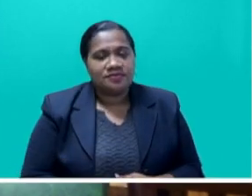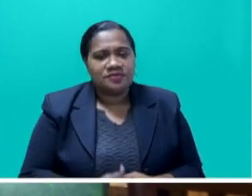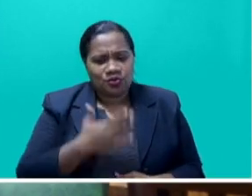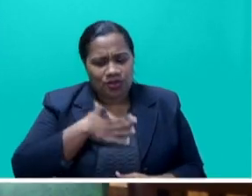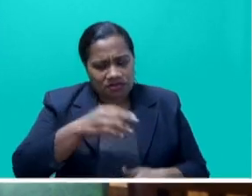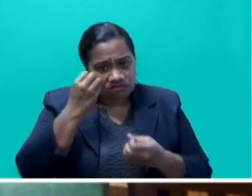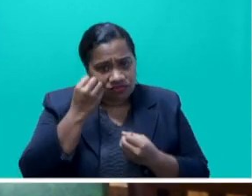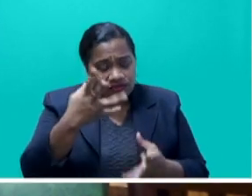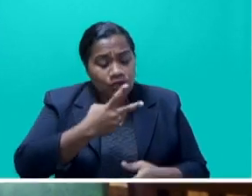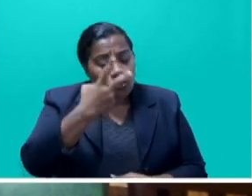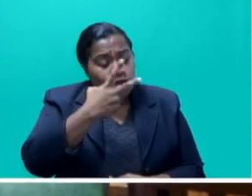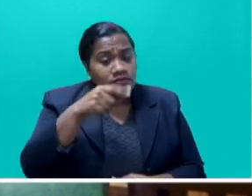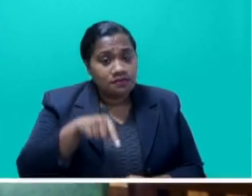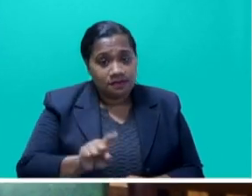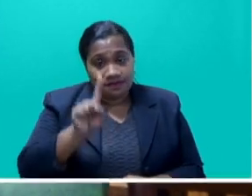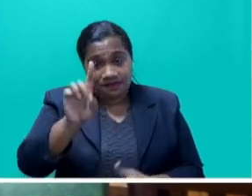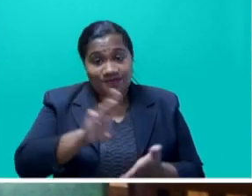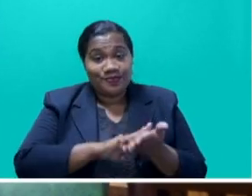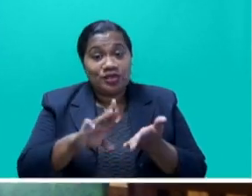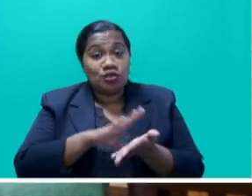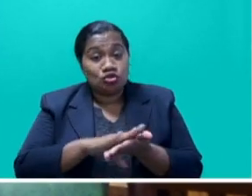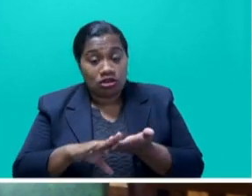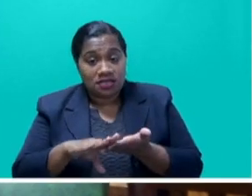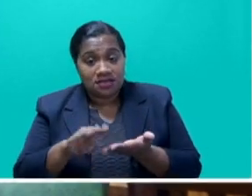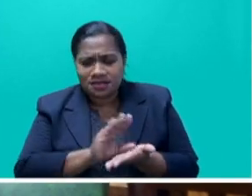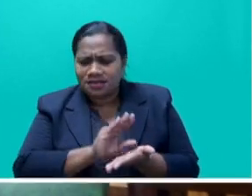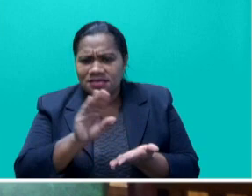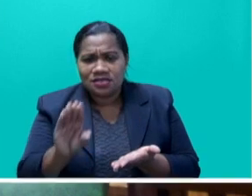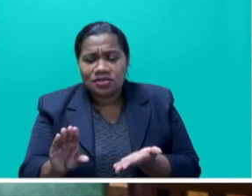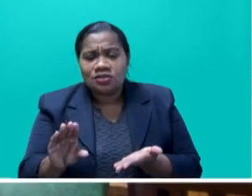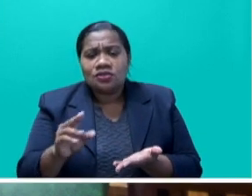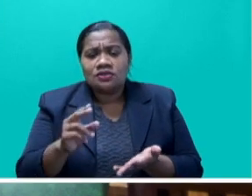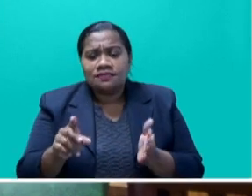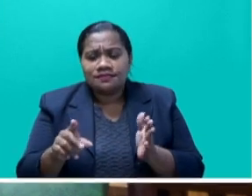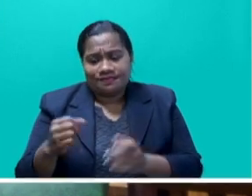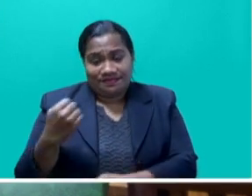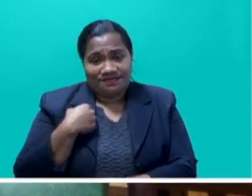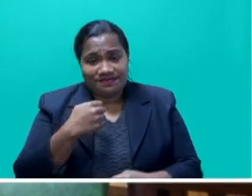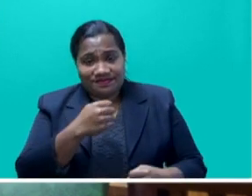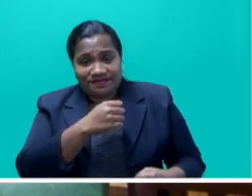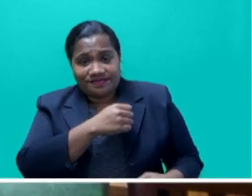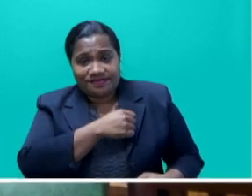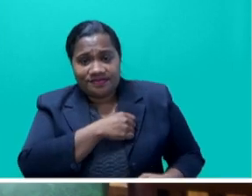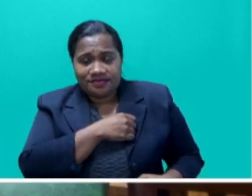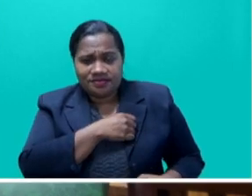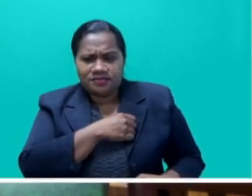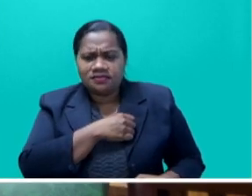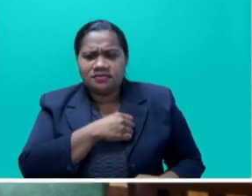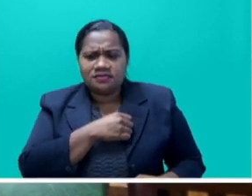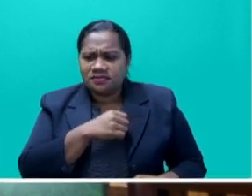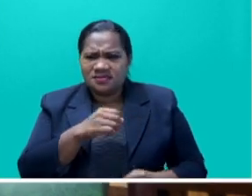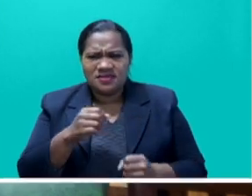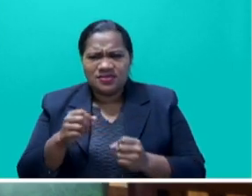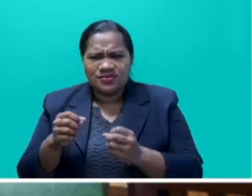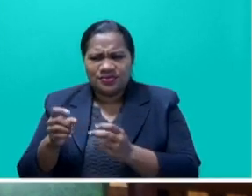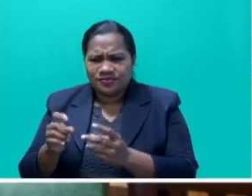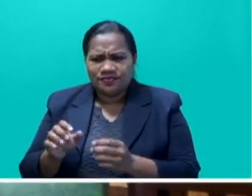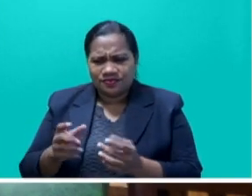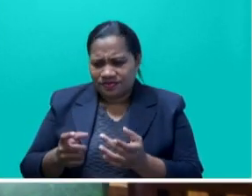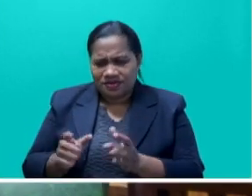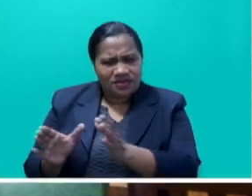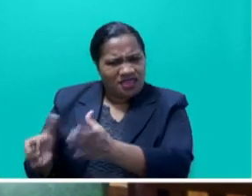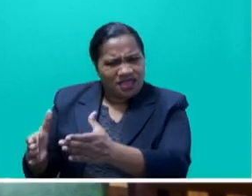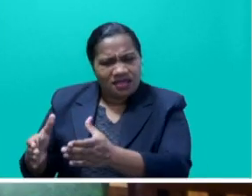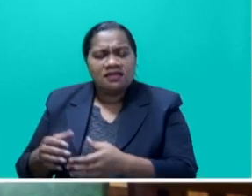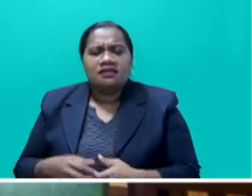the $12.1 million allocated to the RFMF's Naval Division, which is responsible for the surveillance